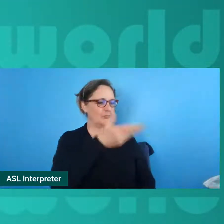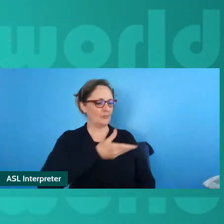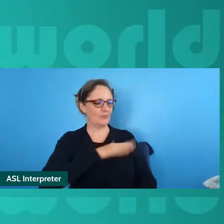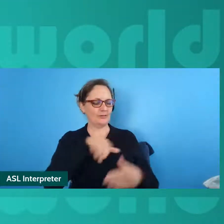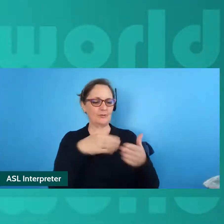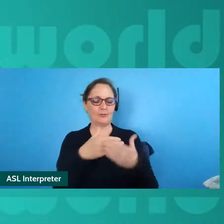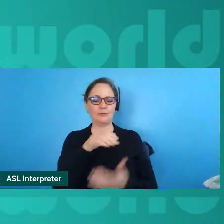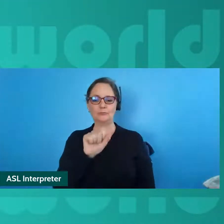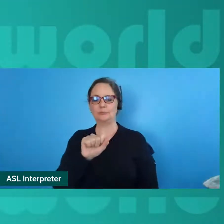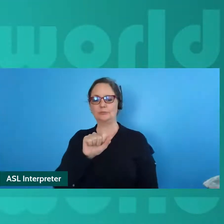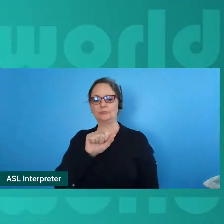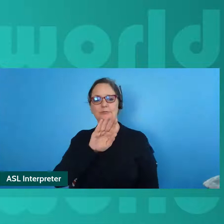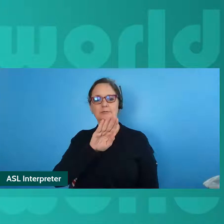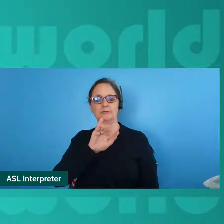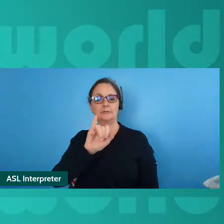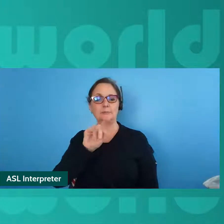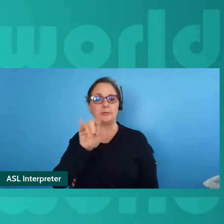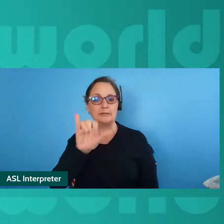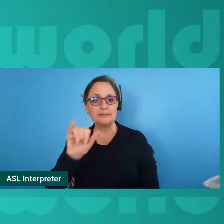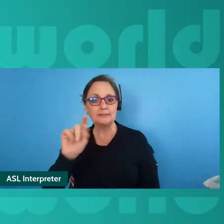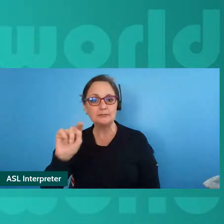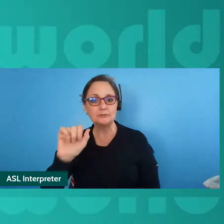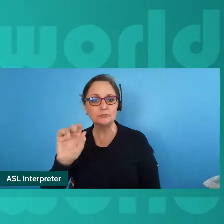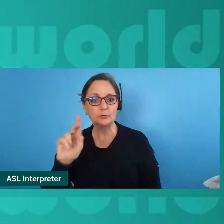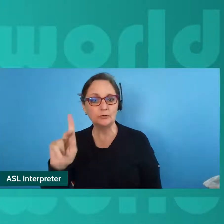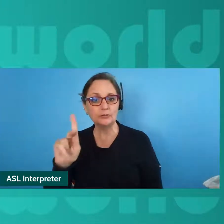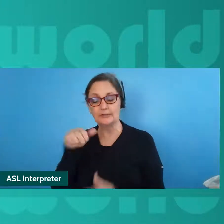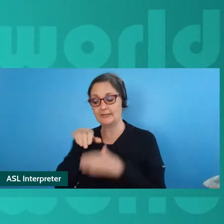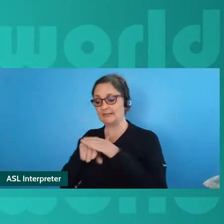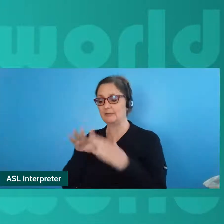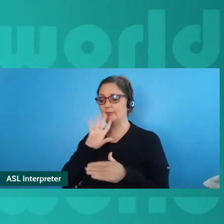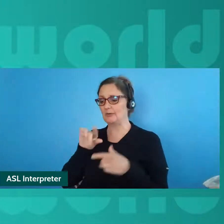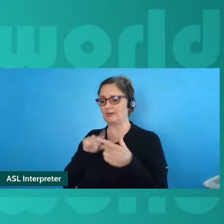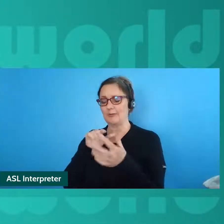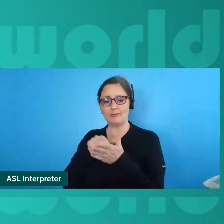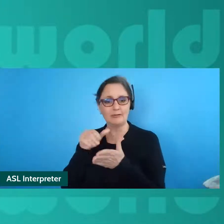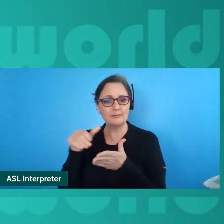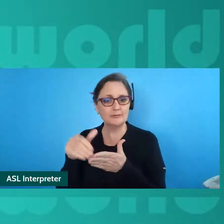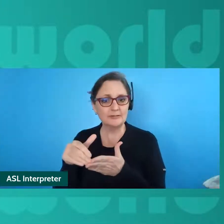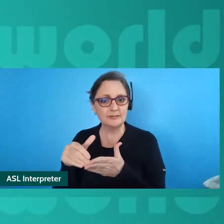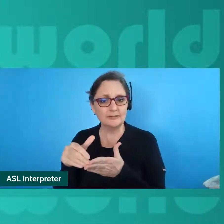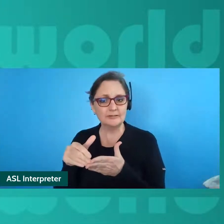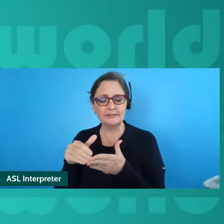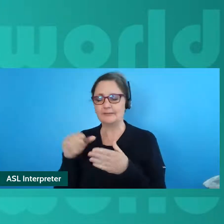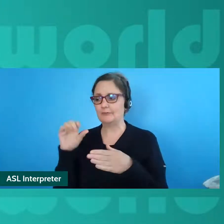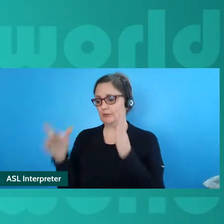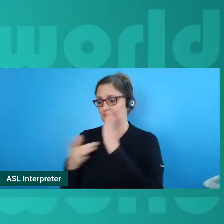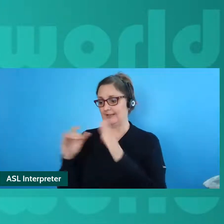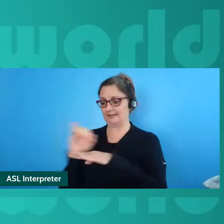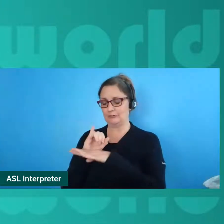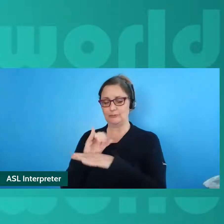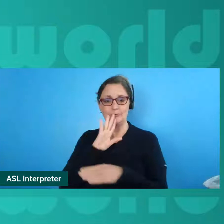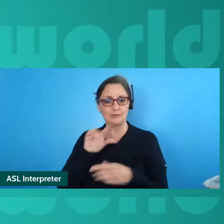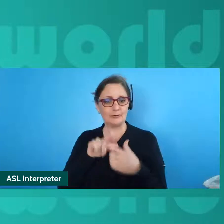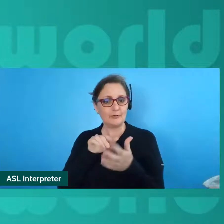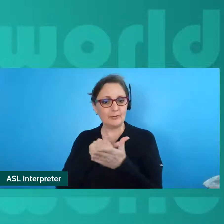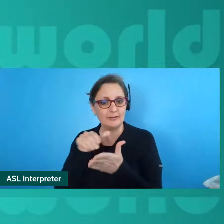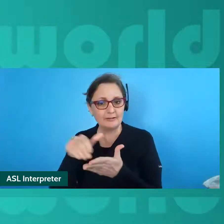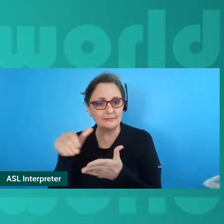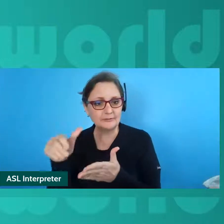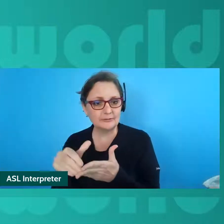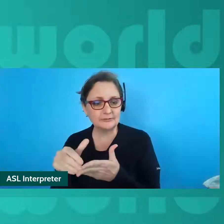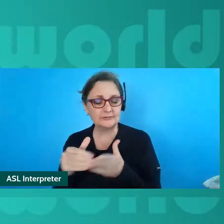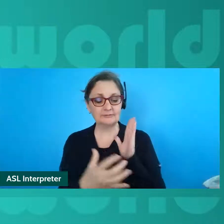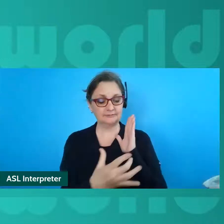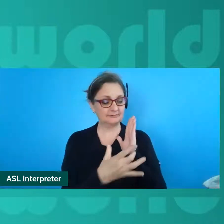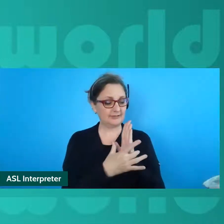Ability Talk. Accessibility is a commonly talked about subject in the tech industry. And in common parlance, be it tech or